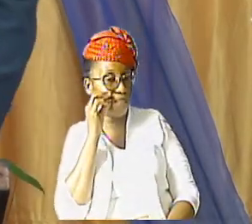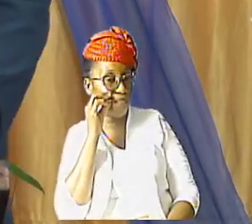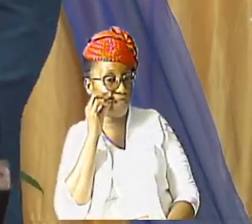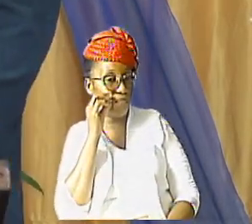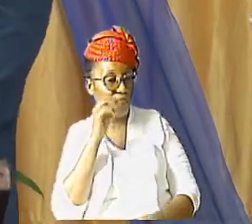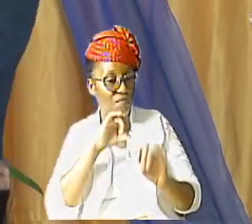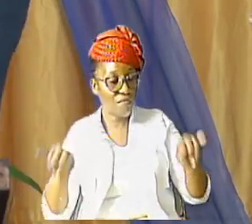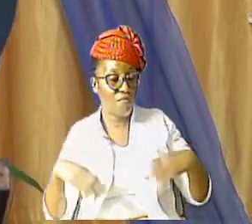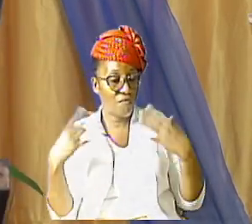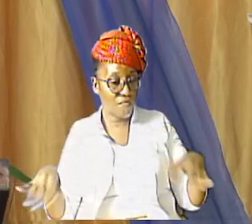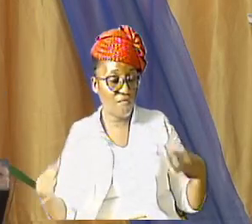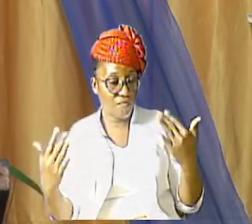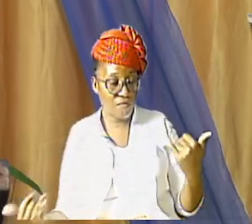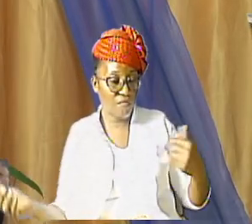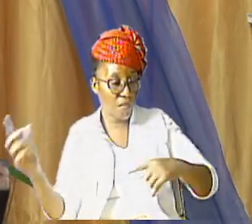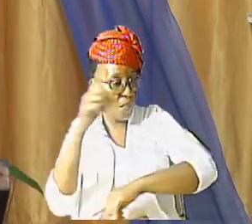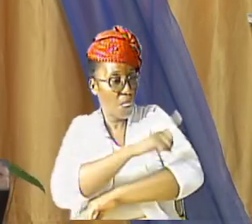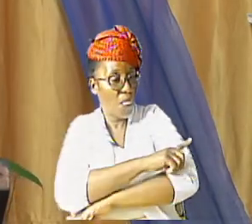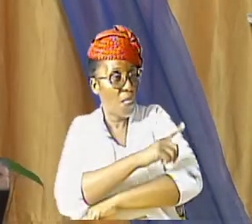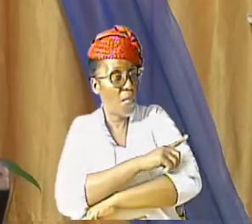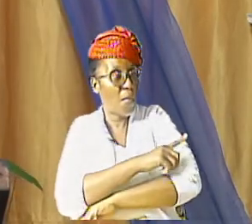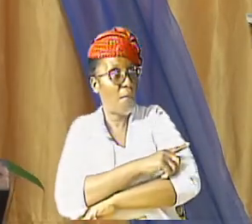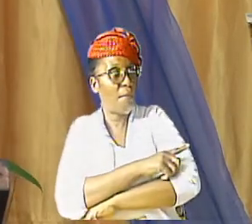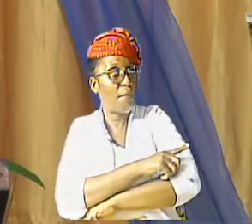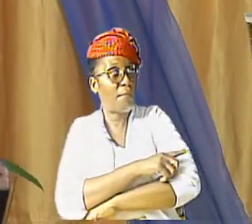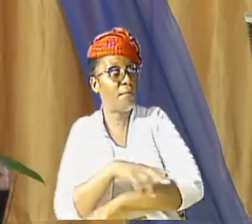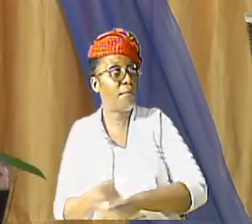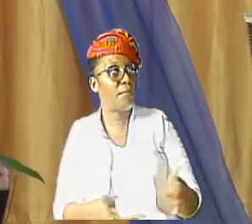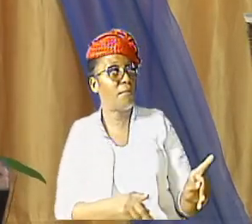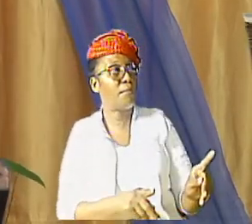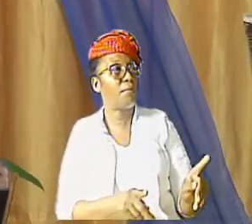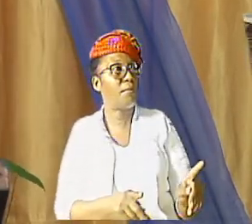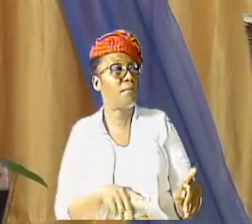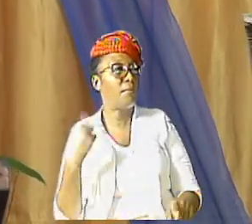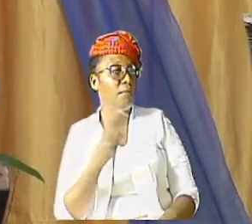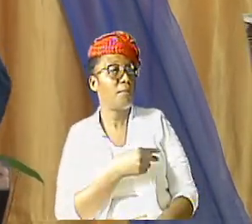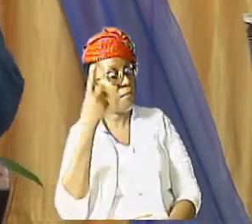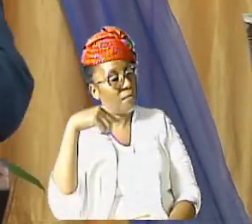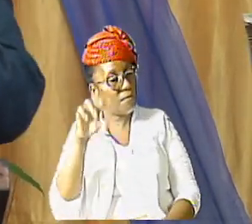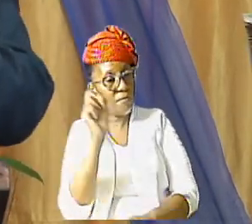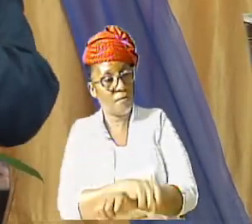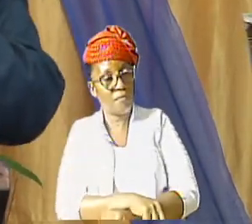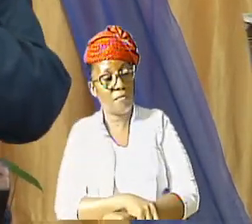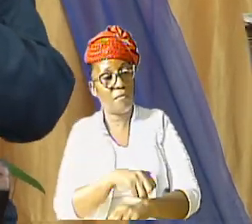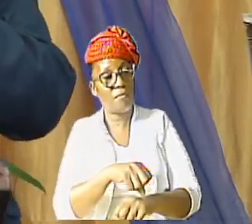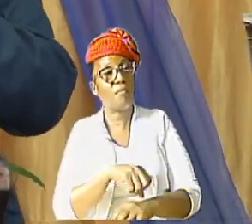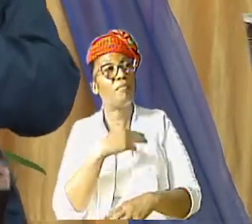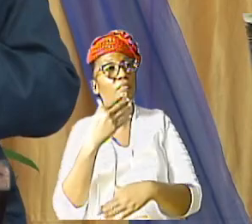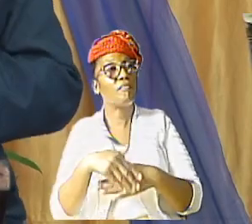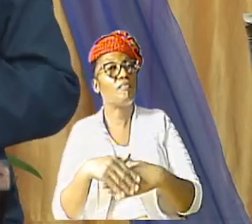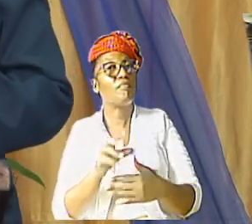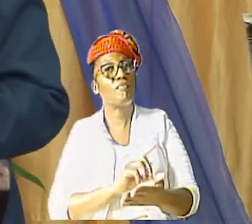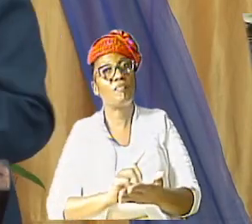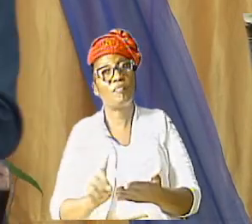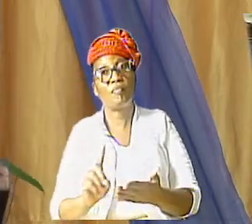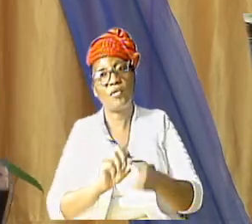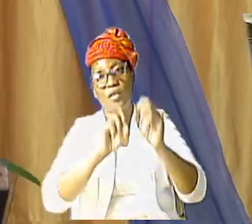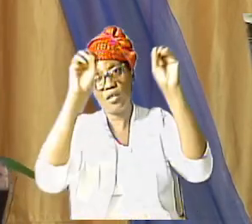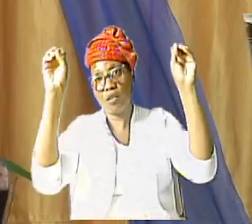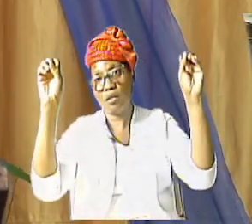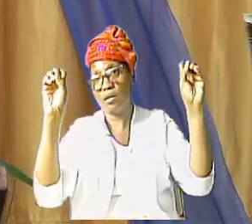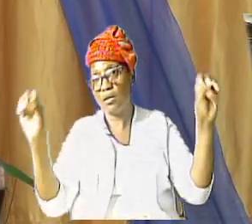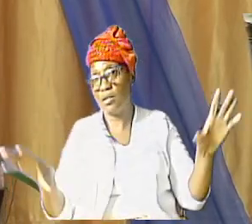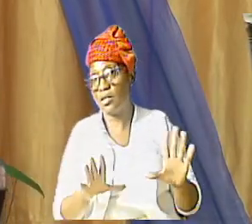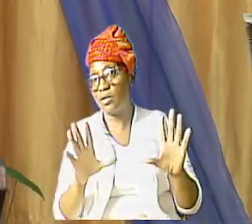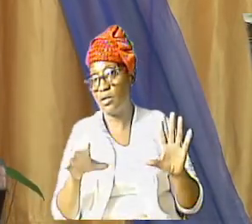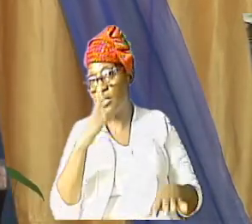we'll be finishing today, is gearing us up for the work for next week, Sunday. Amen, everybody. So God bless you,